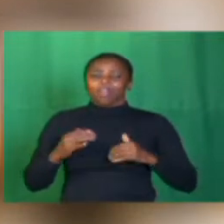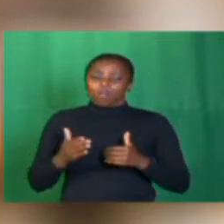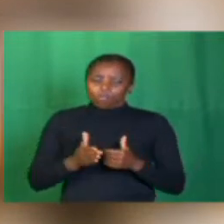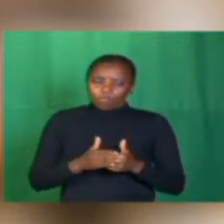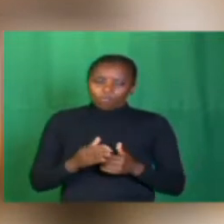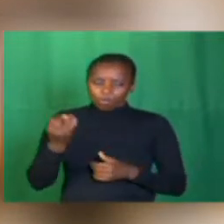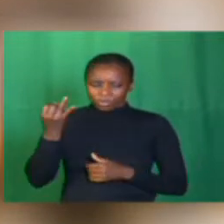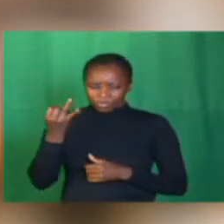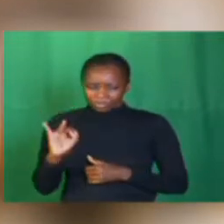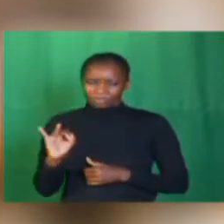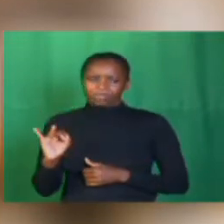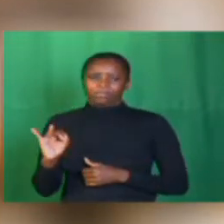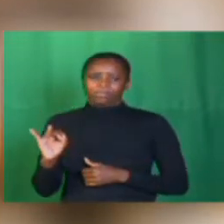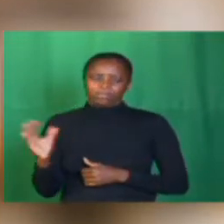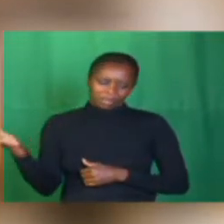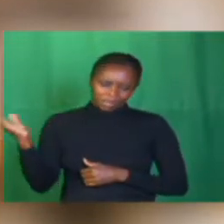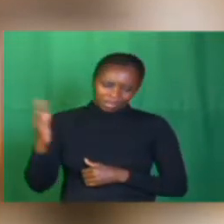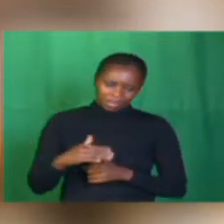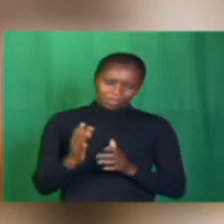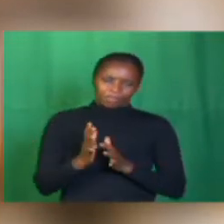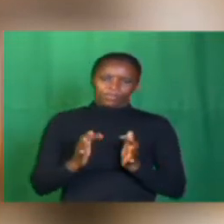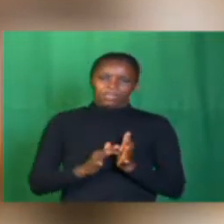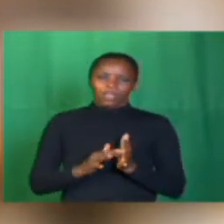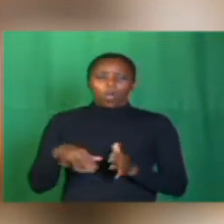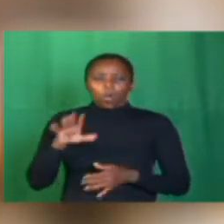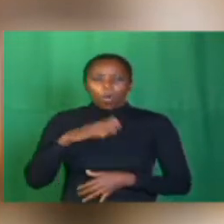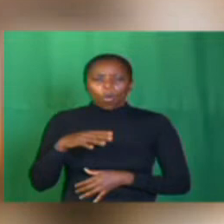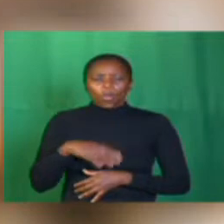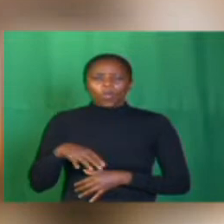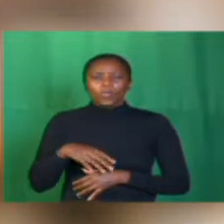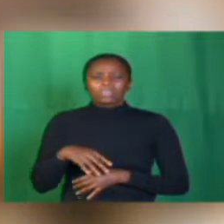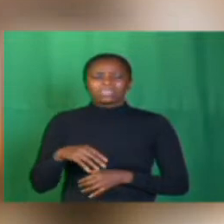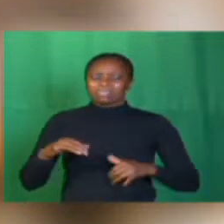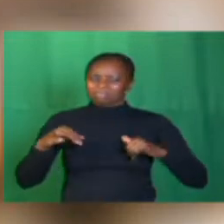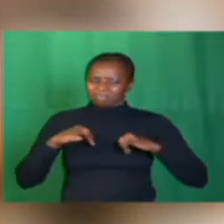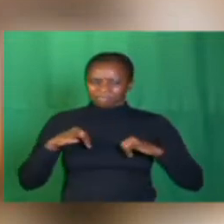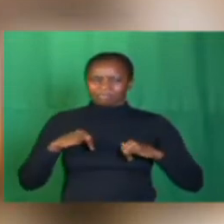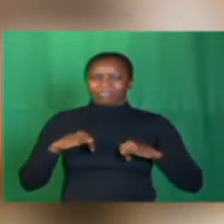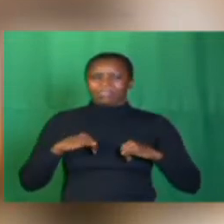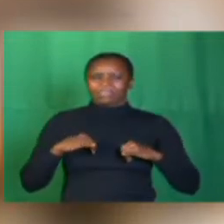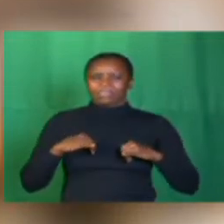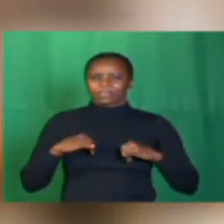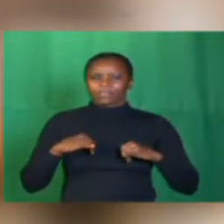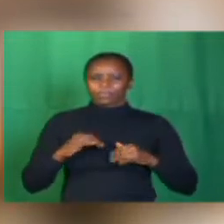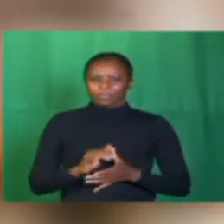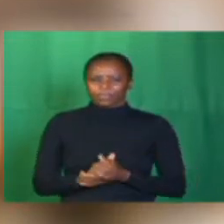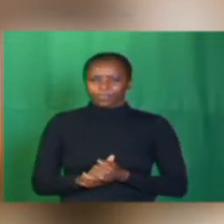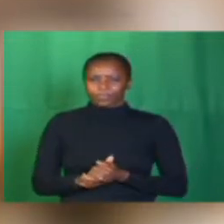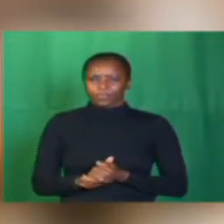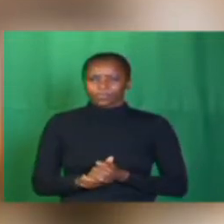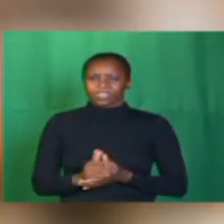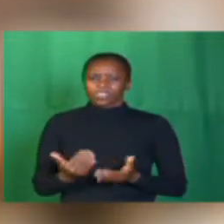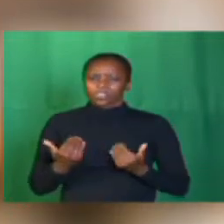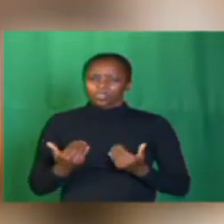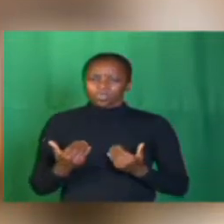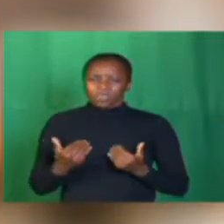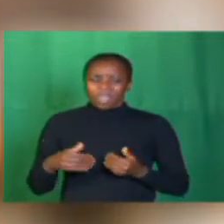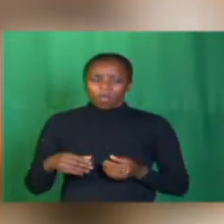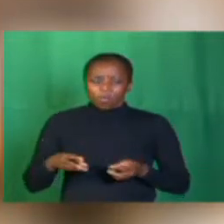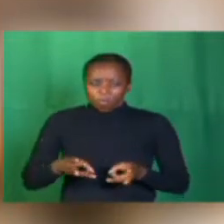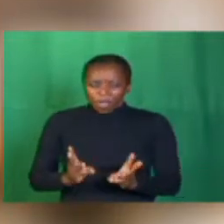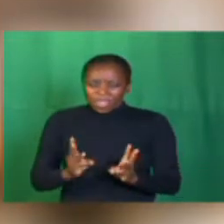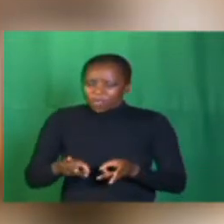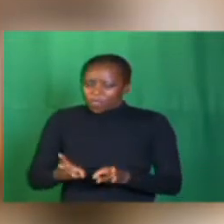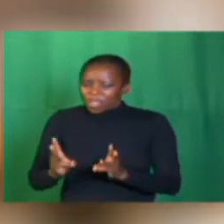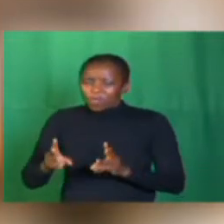coming of Christ, to be always on guard for the second coming of Christ. So they will always clear their paths